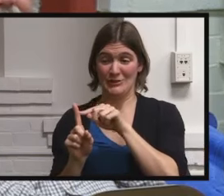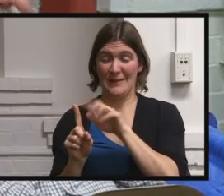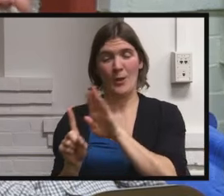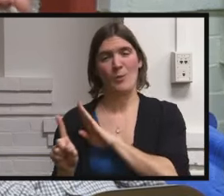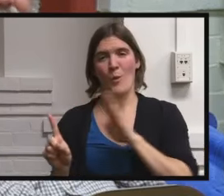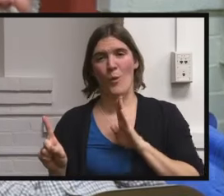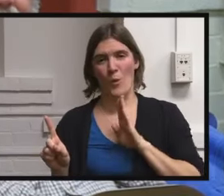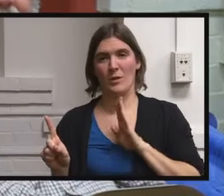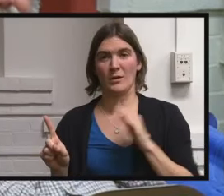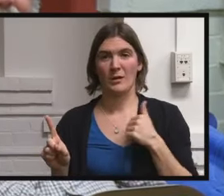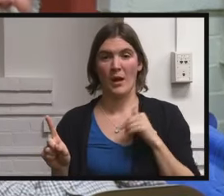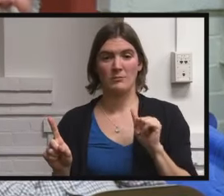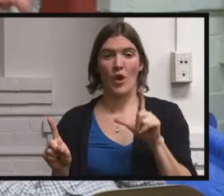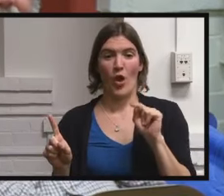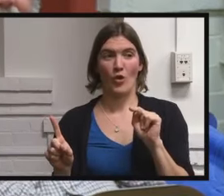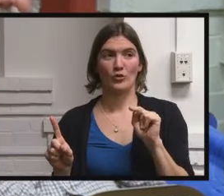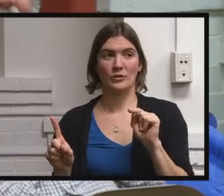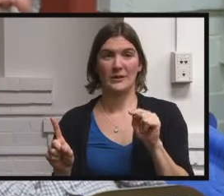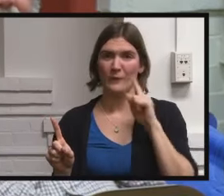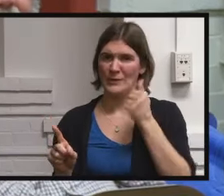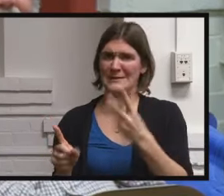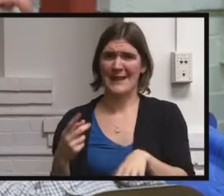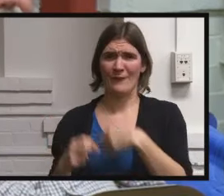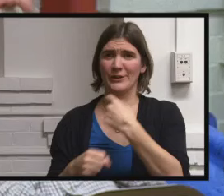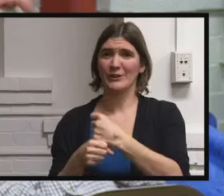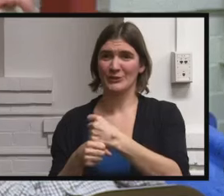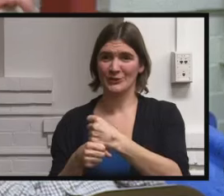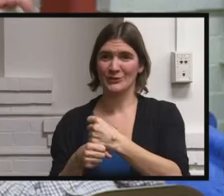board as the alternate for several years,